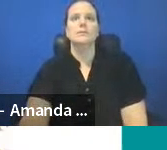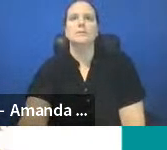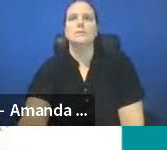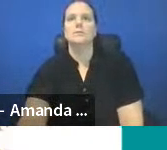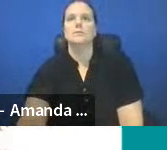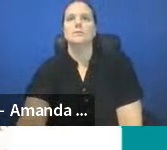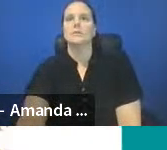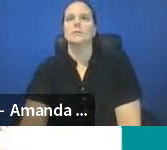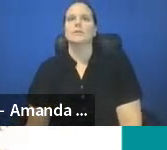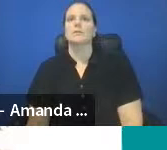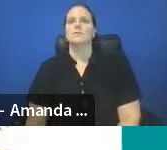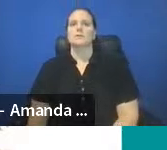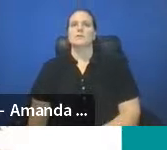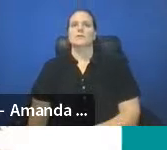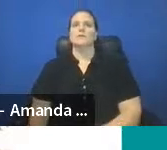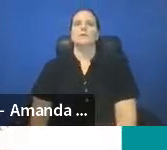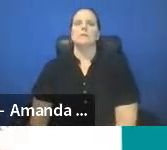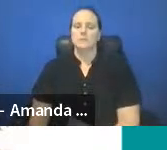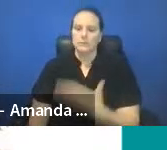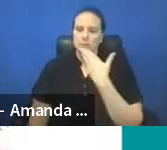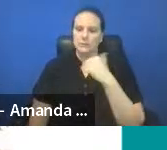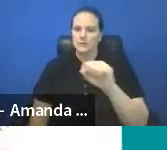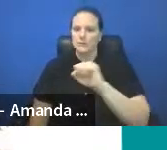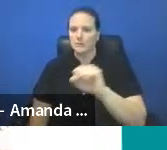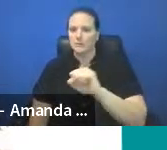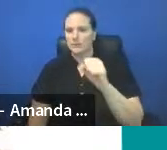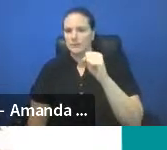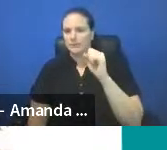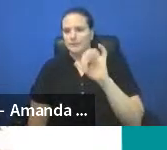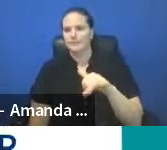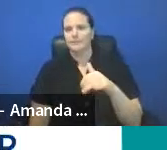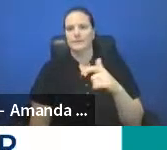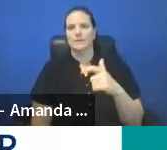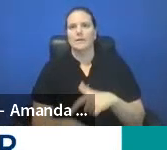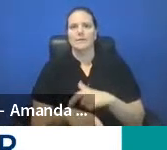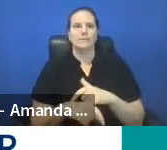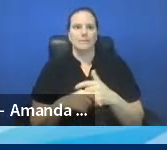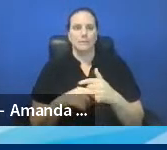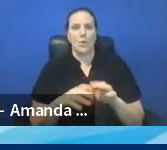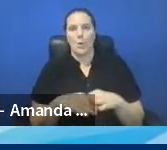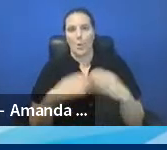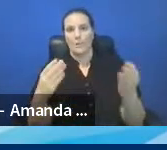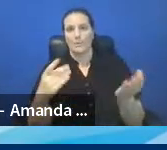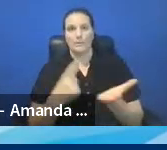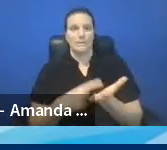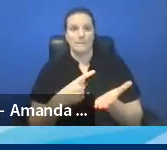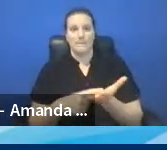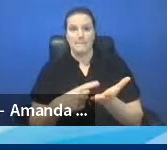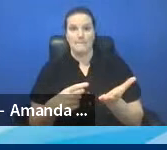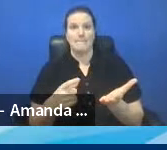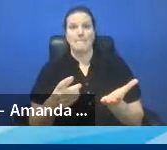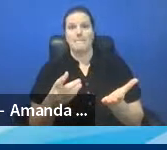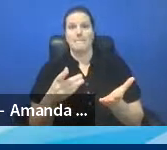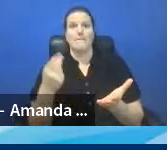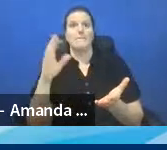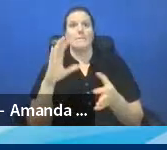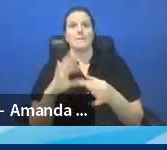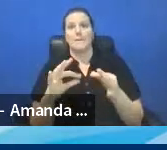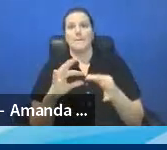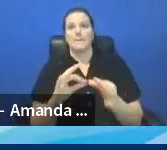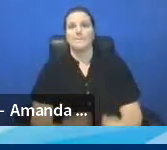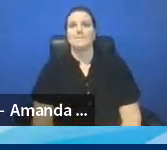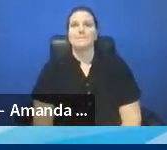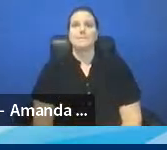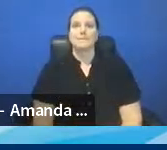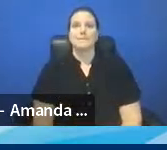Thanks, Salome. Thanks, Ed. All right, it's time to open up the meeting to public comment.